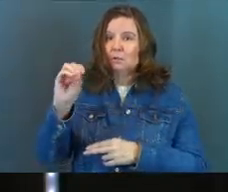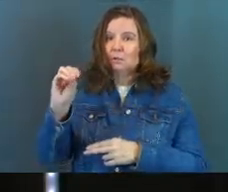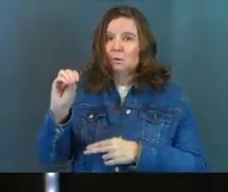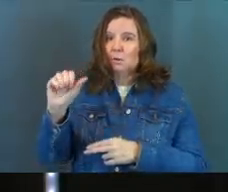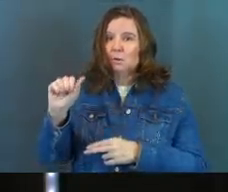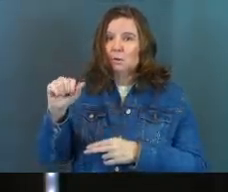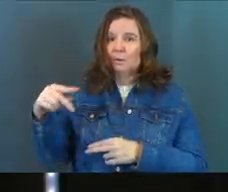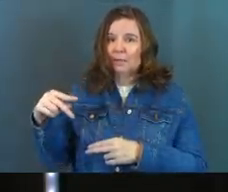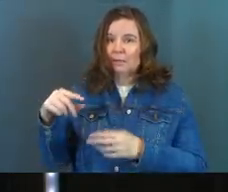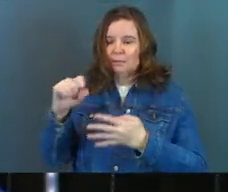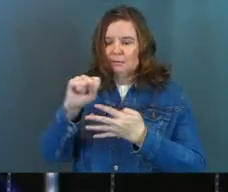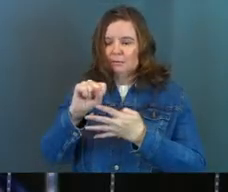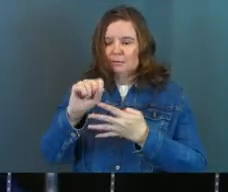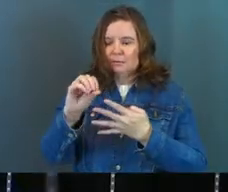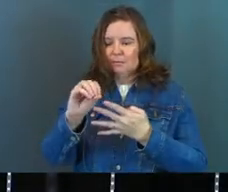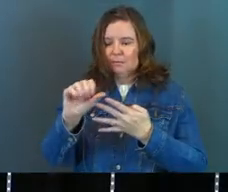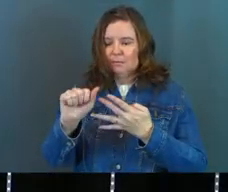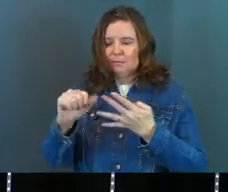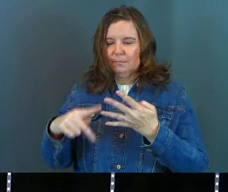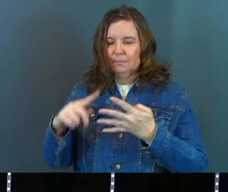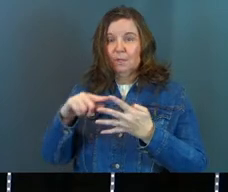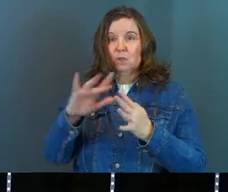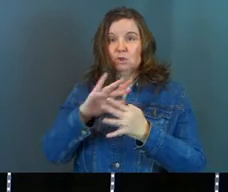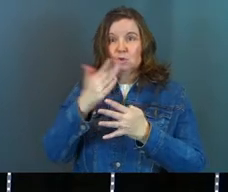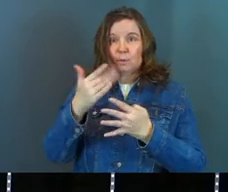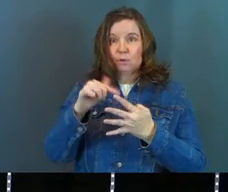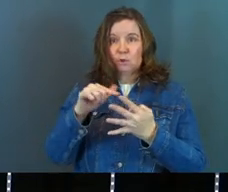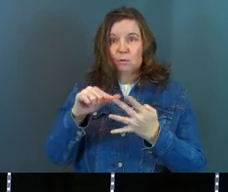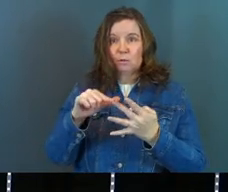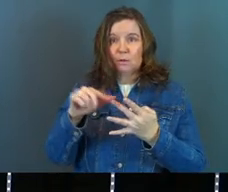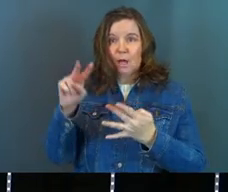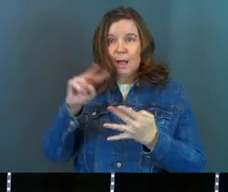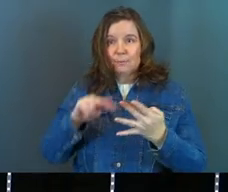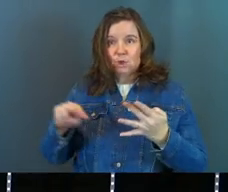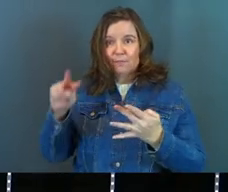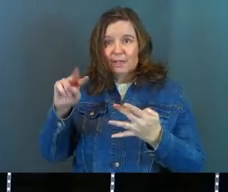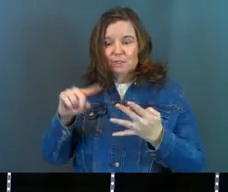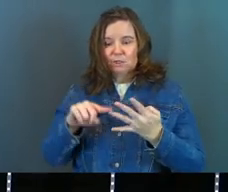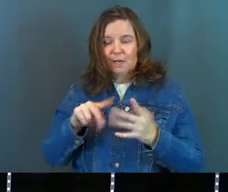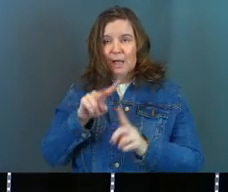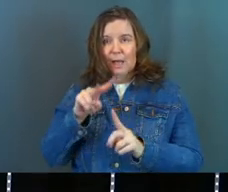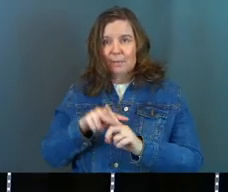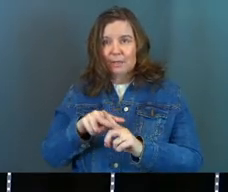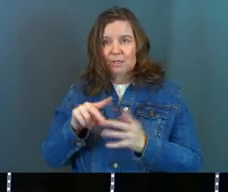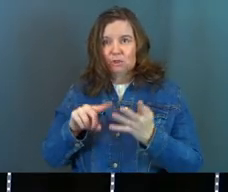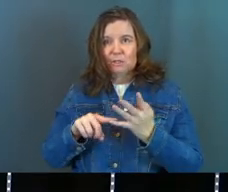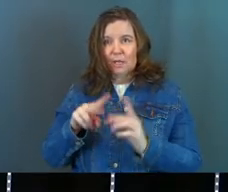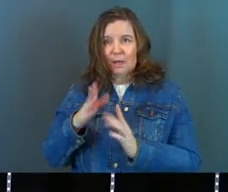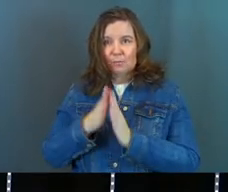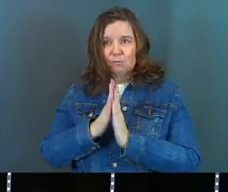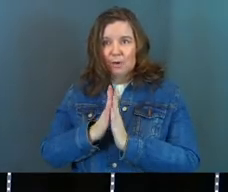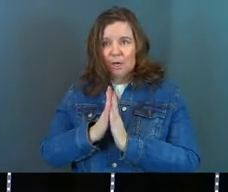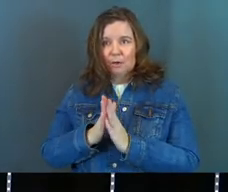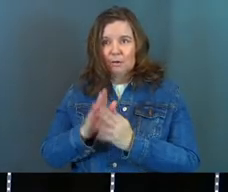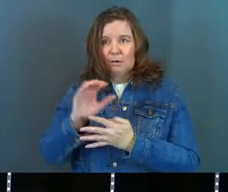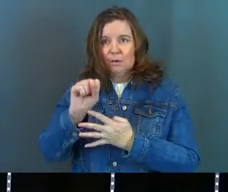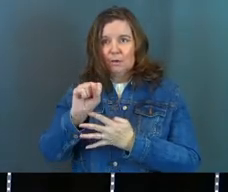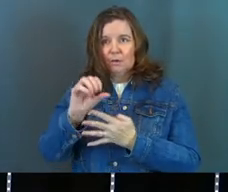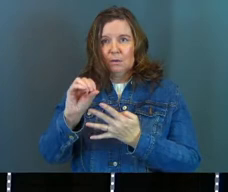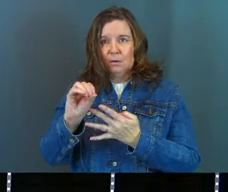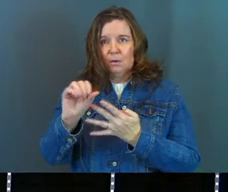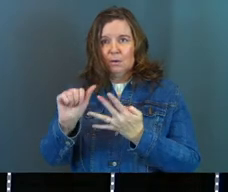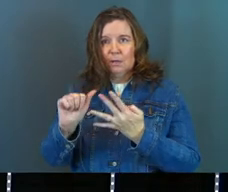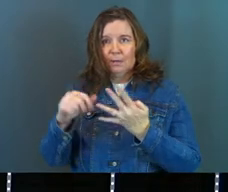you. Scripture, observation, application, and prayer. And I've done this before. If you've come to Grace for a while, you've heard of SOAP